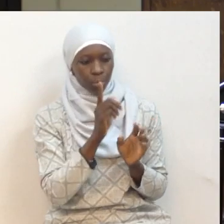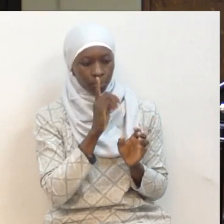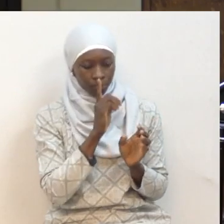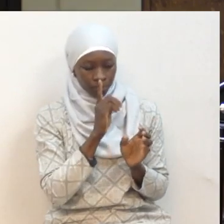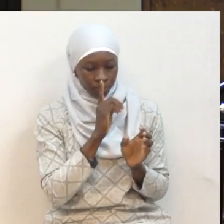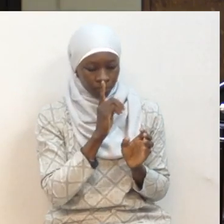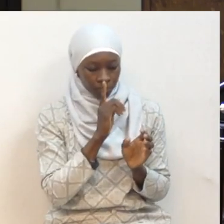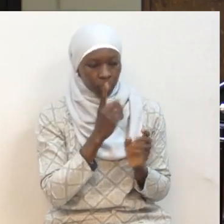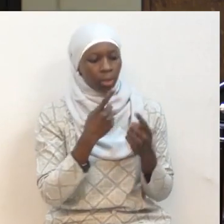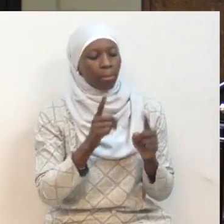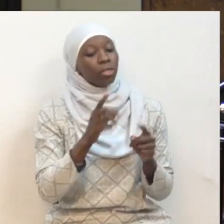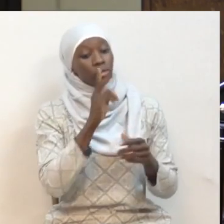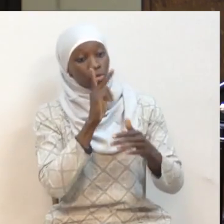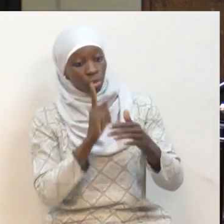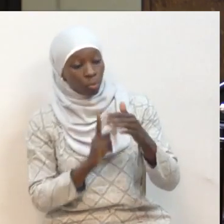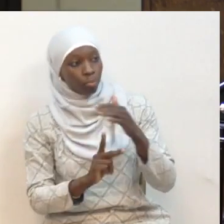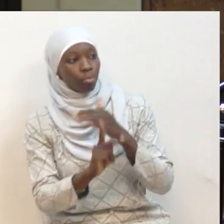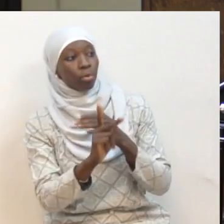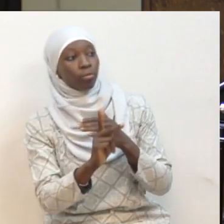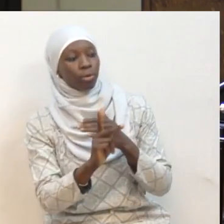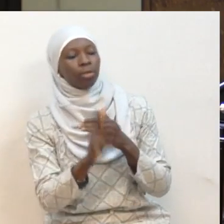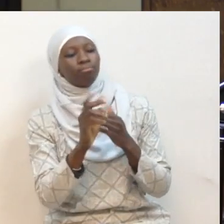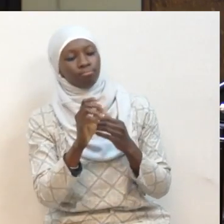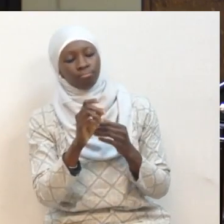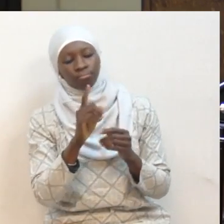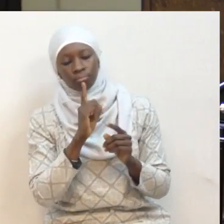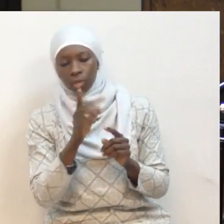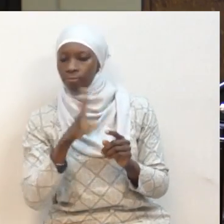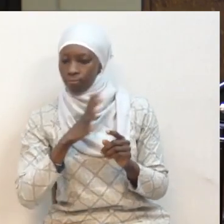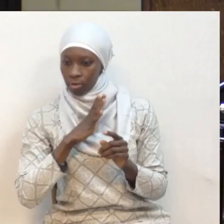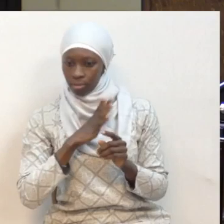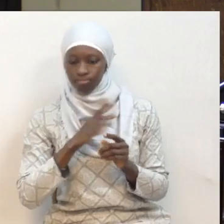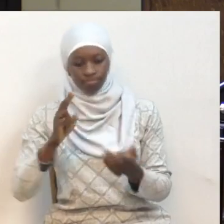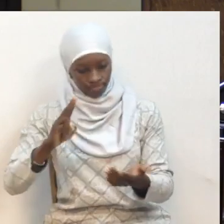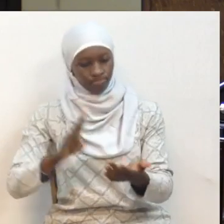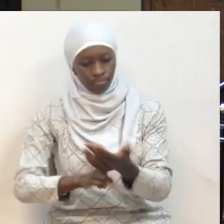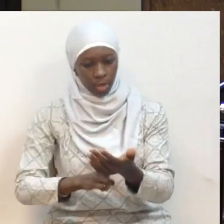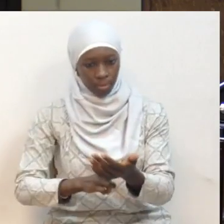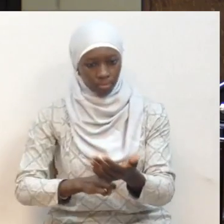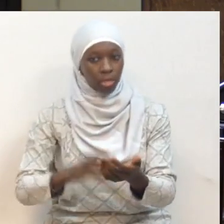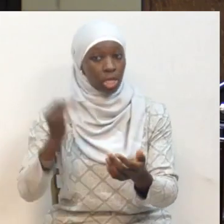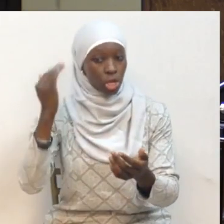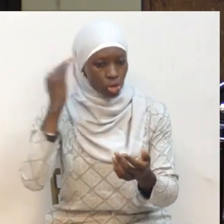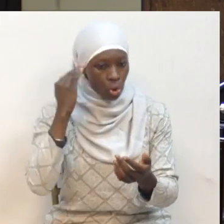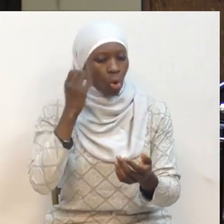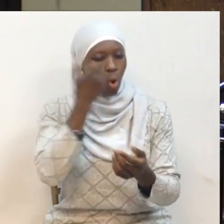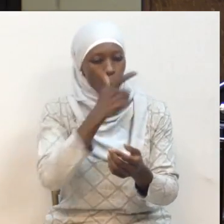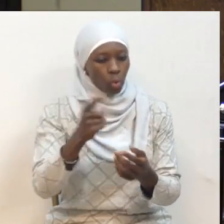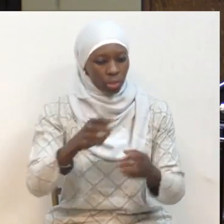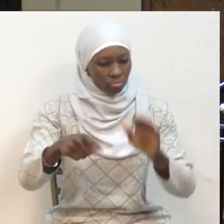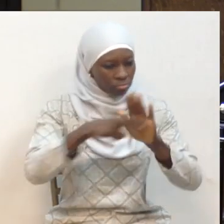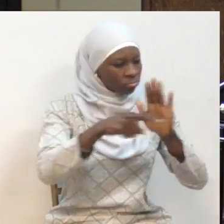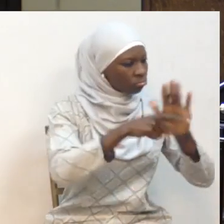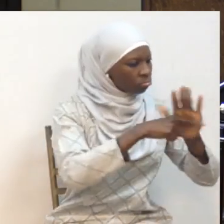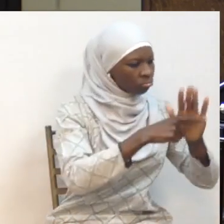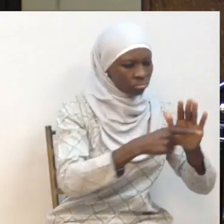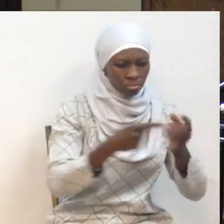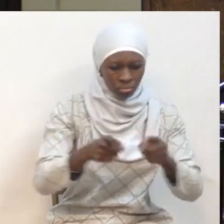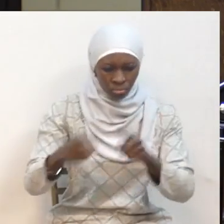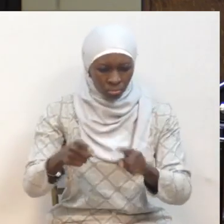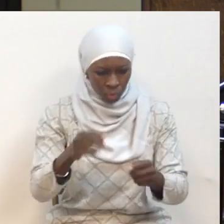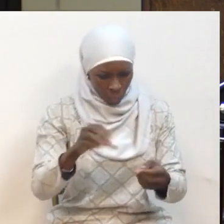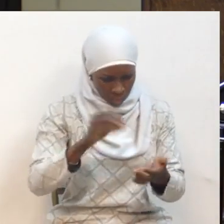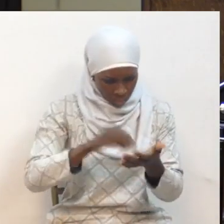his decision to sign the agreement despite all of the opposition. And the opposition, by the way, did